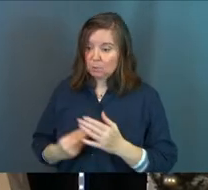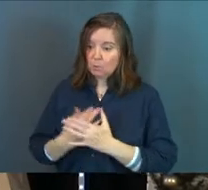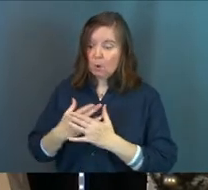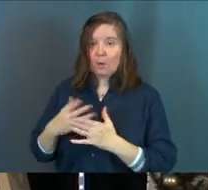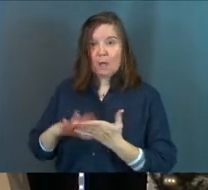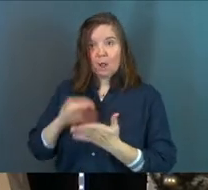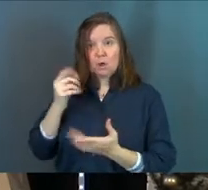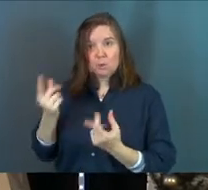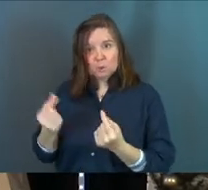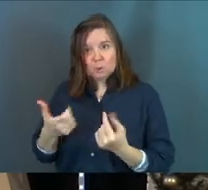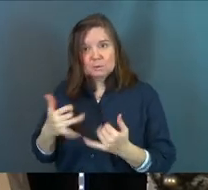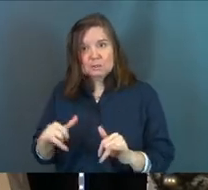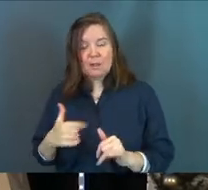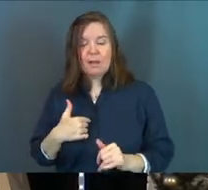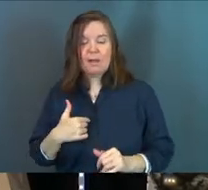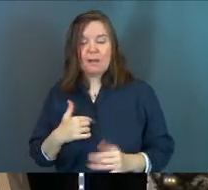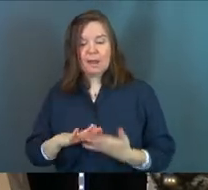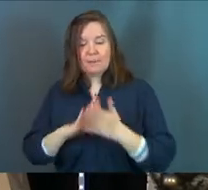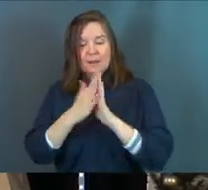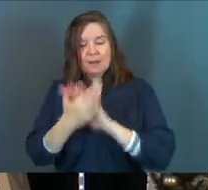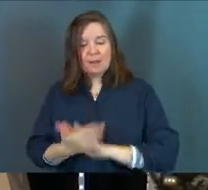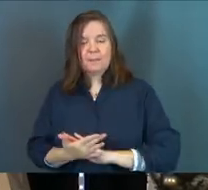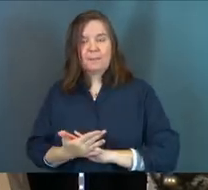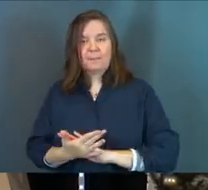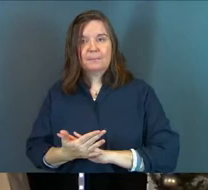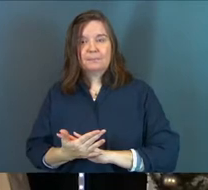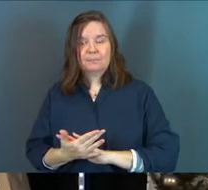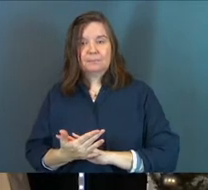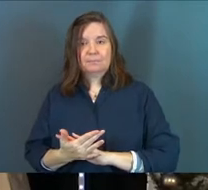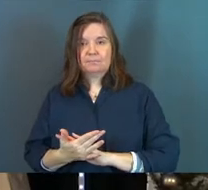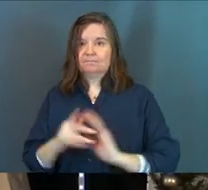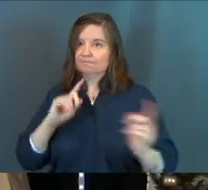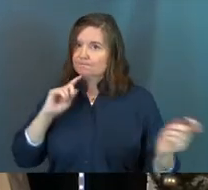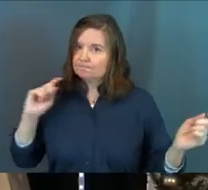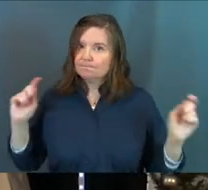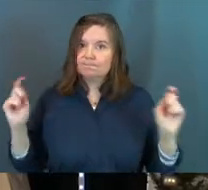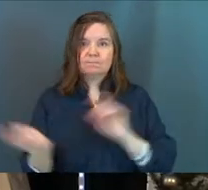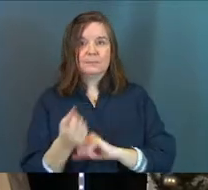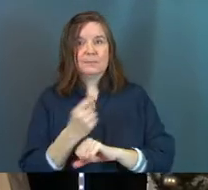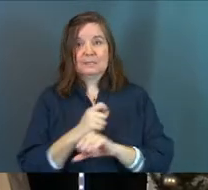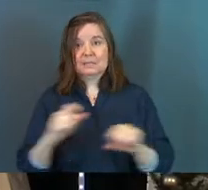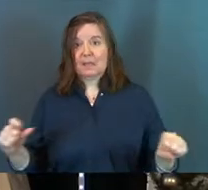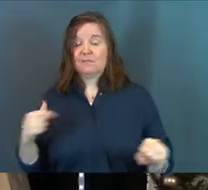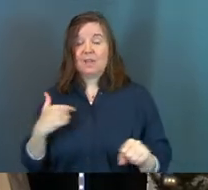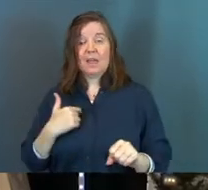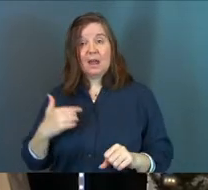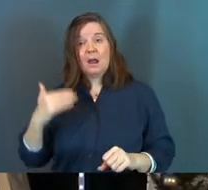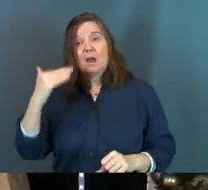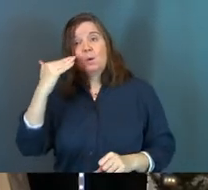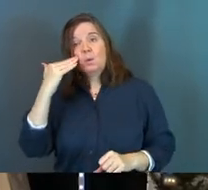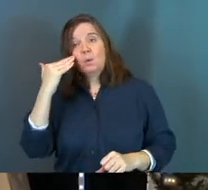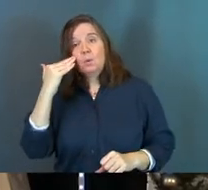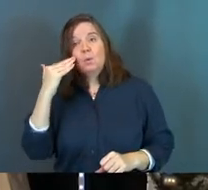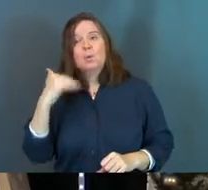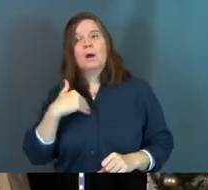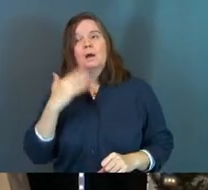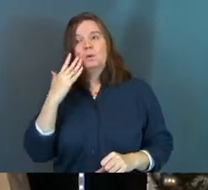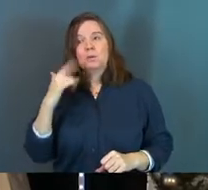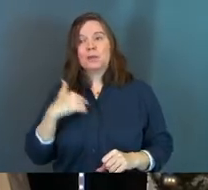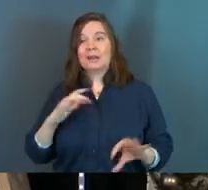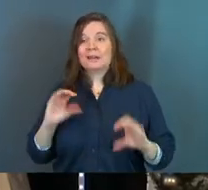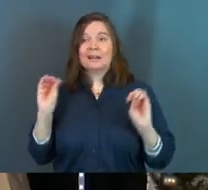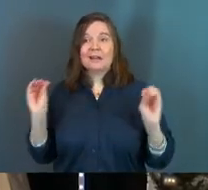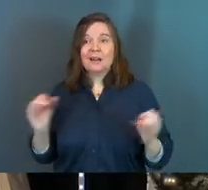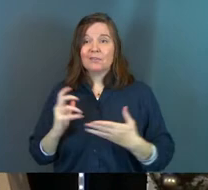to do. And I became radically saved. And I knew that I had